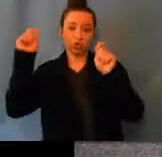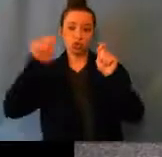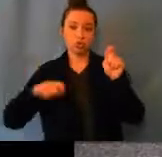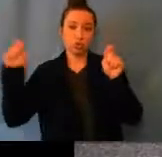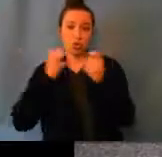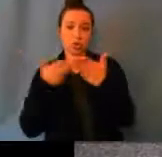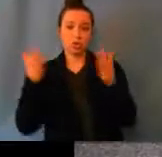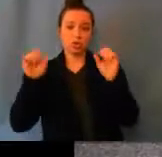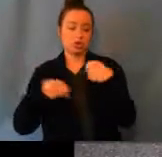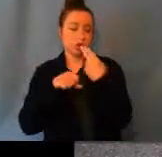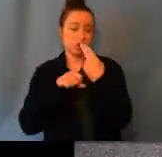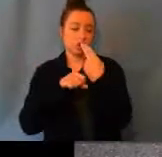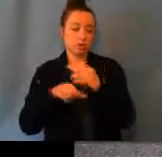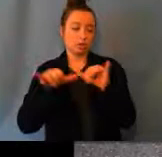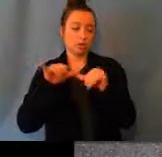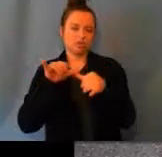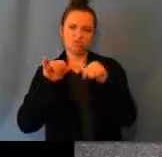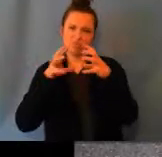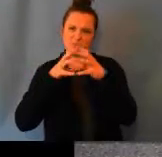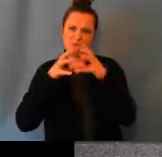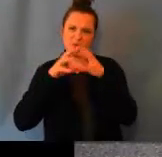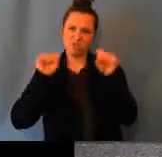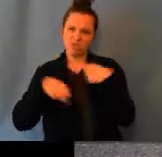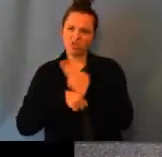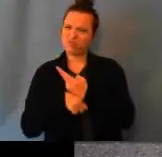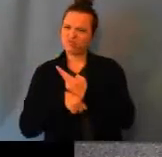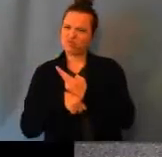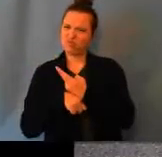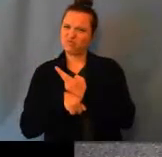to measure. Could I use a ball to measure?